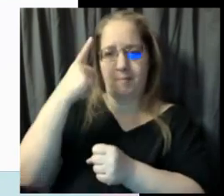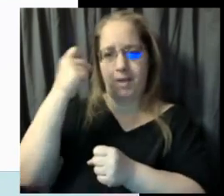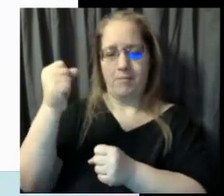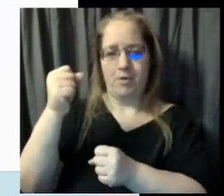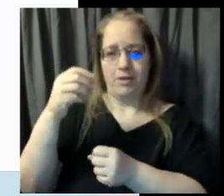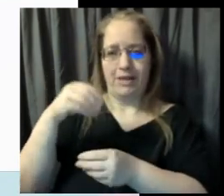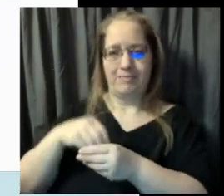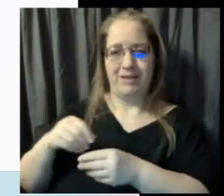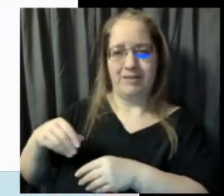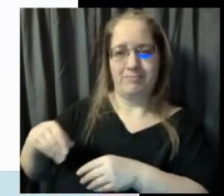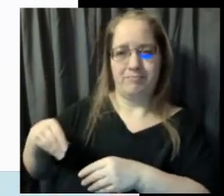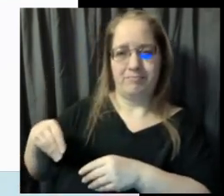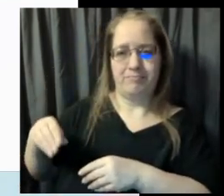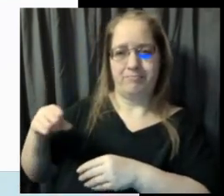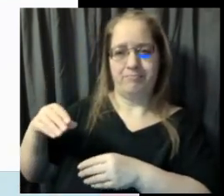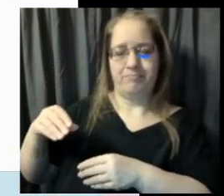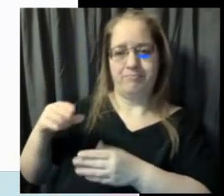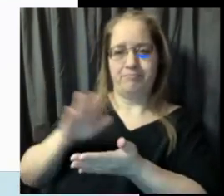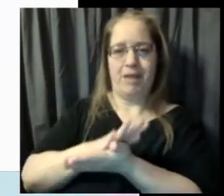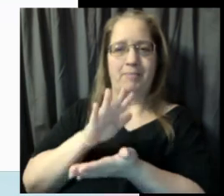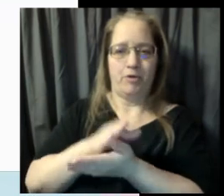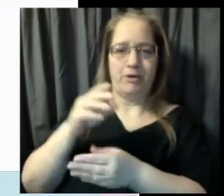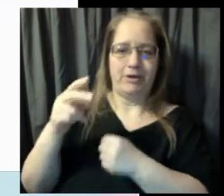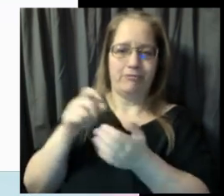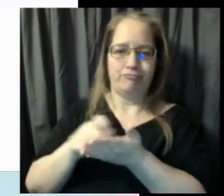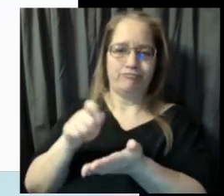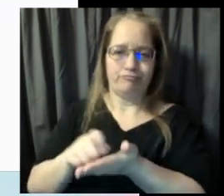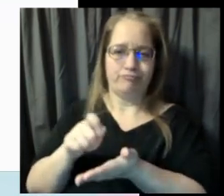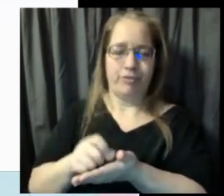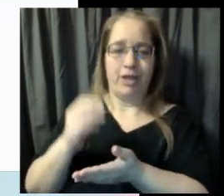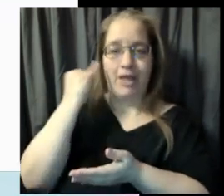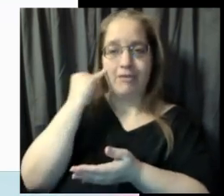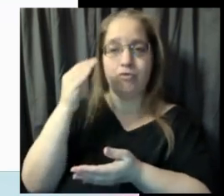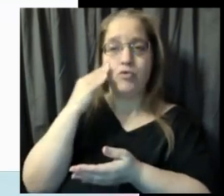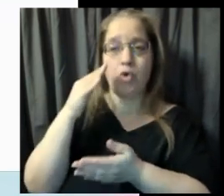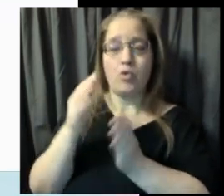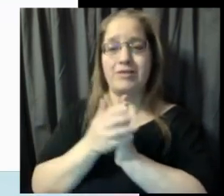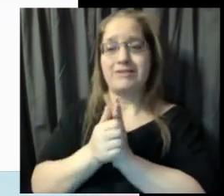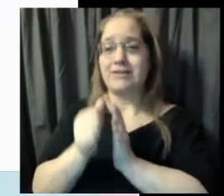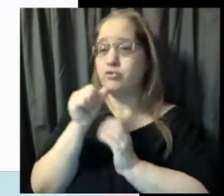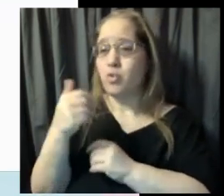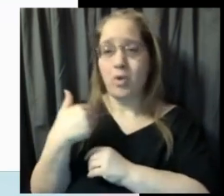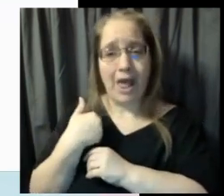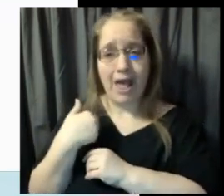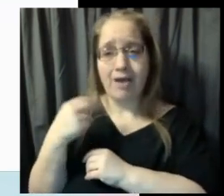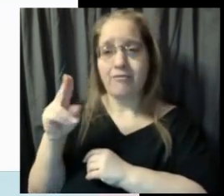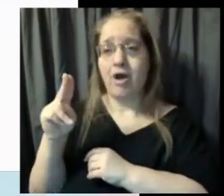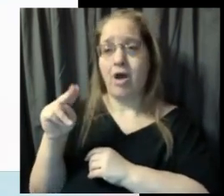he keeps in the back of his pocket. If you know what your underdeveloped skills are, that's where I think